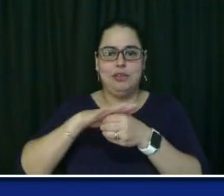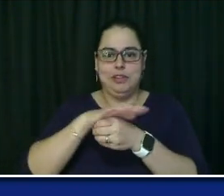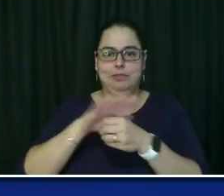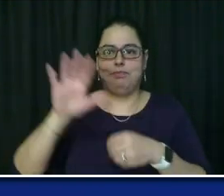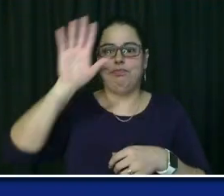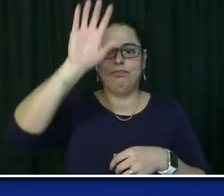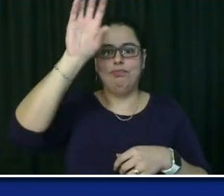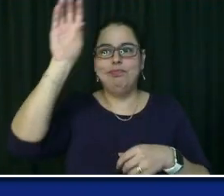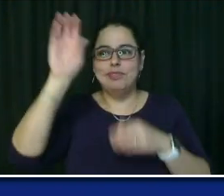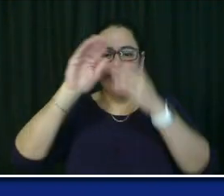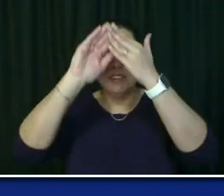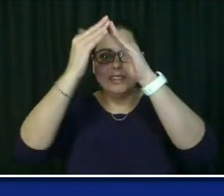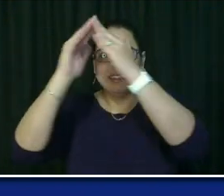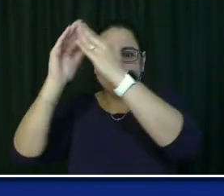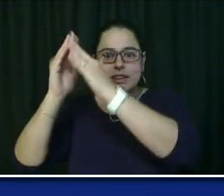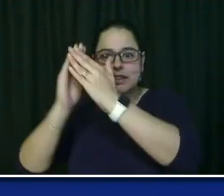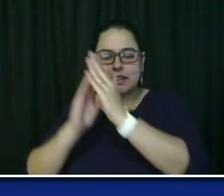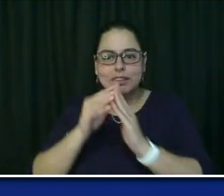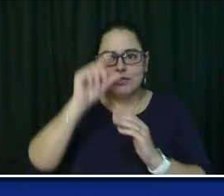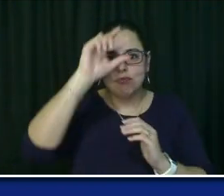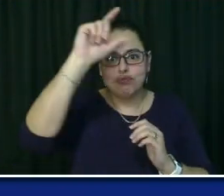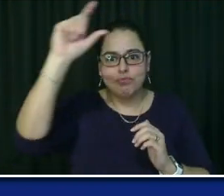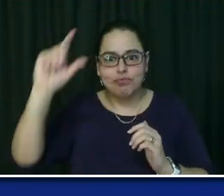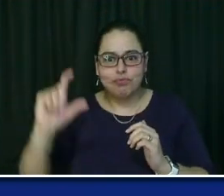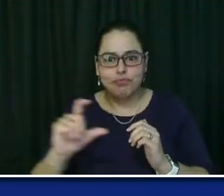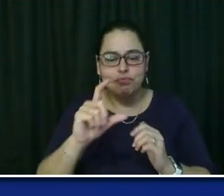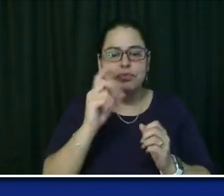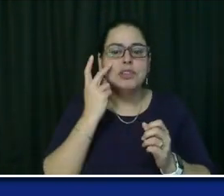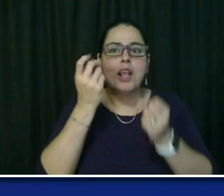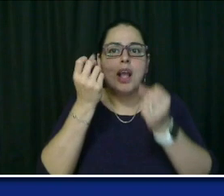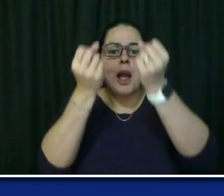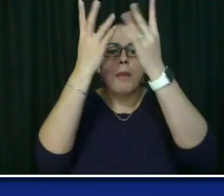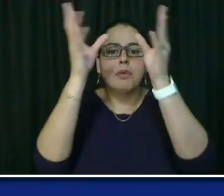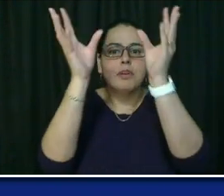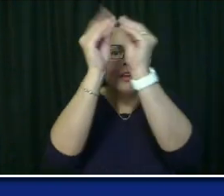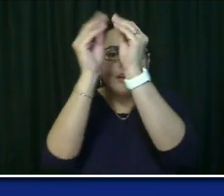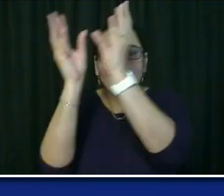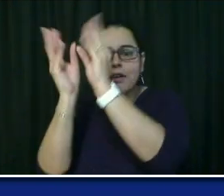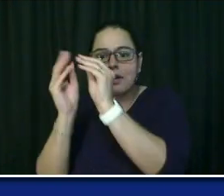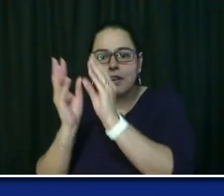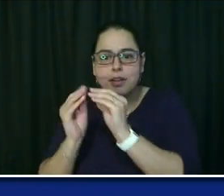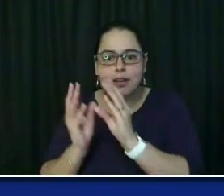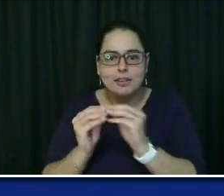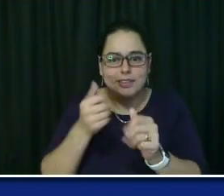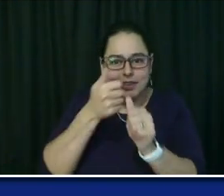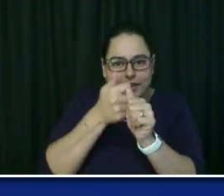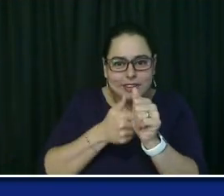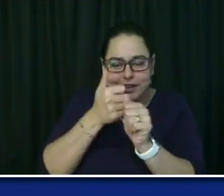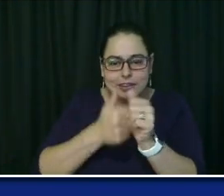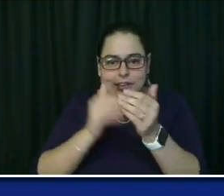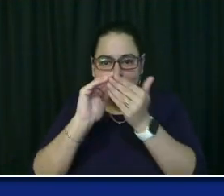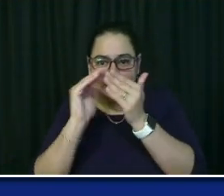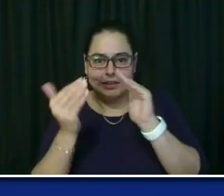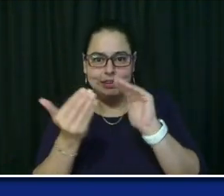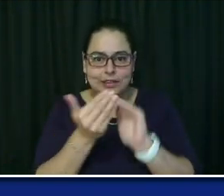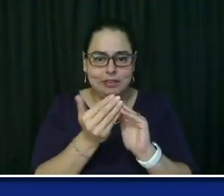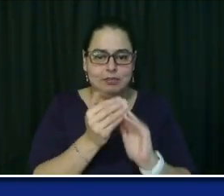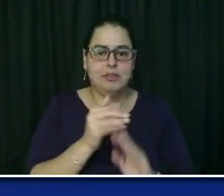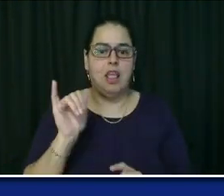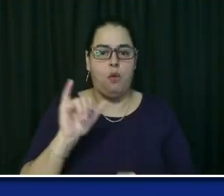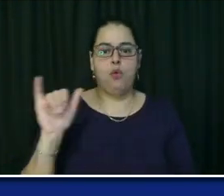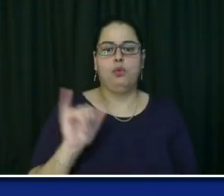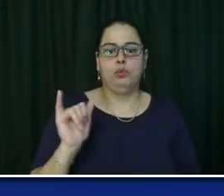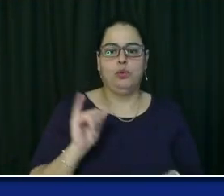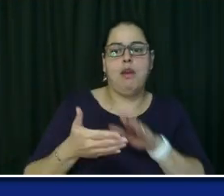shows the total number of cases that have occurred within the in the municipality, but how many of those are active cases? So to use the biggest